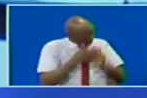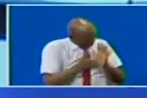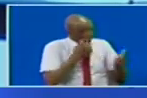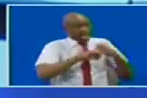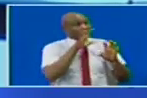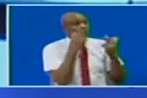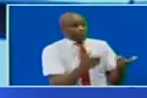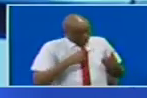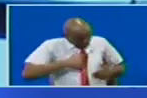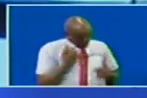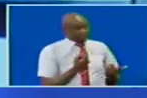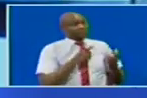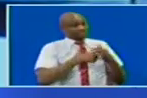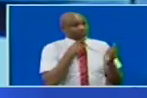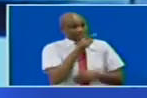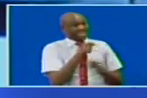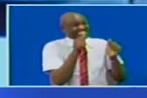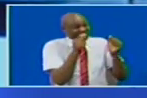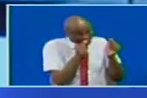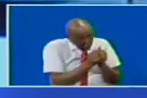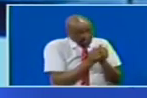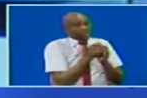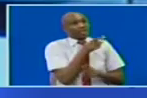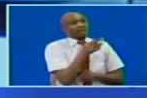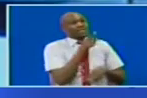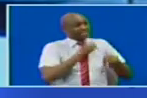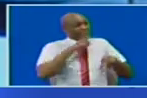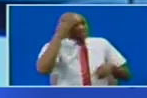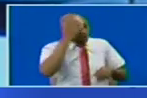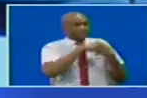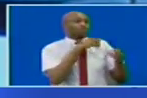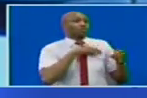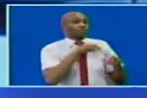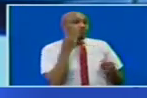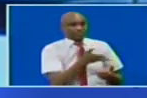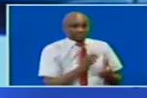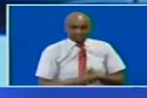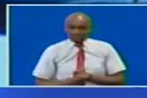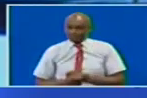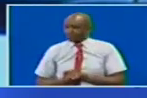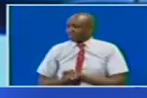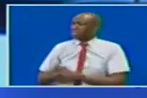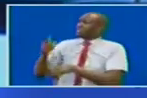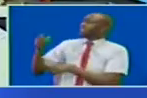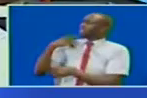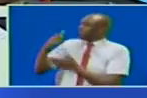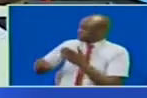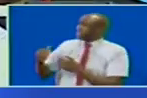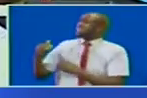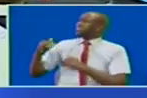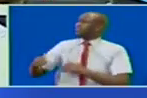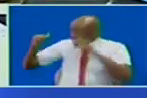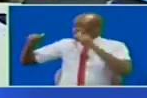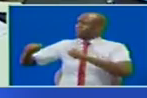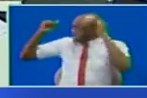action that I engineered on the 10th. Immediately, I got to know about this scam. All right. So there are, you know, quote unquote, senior officials who are